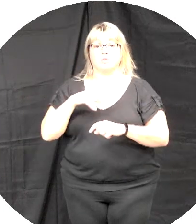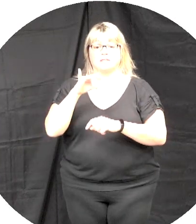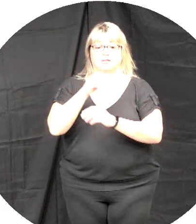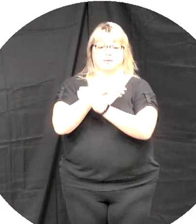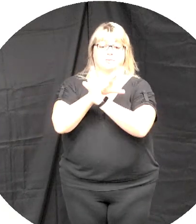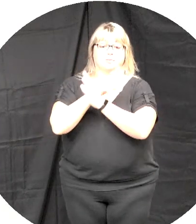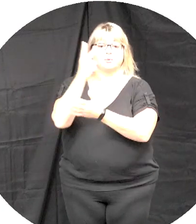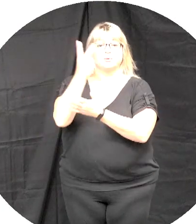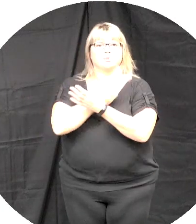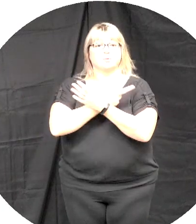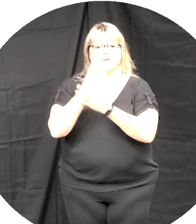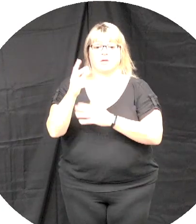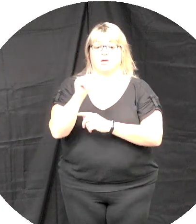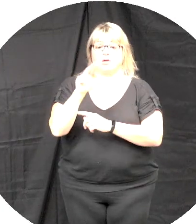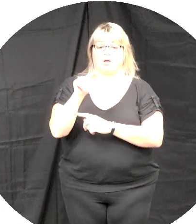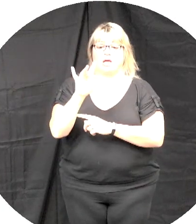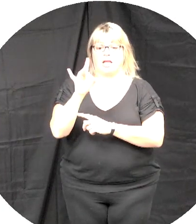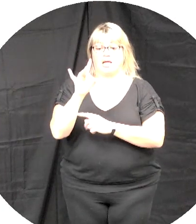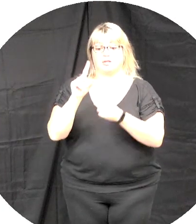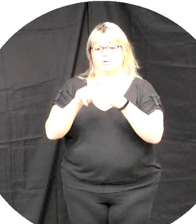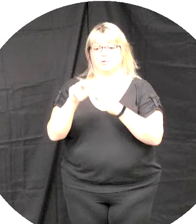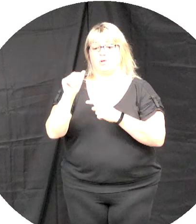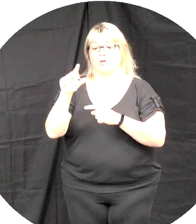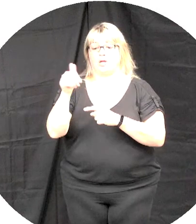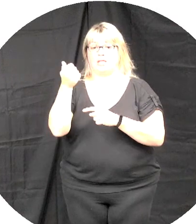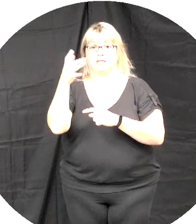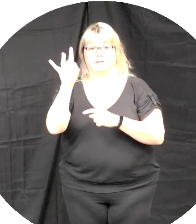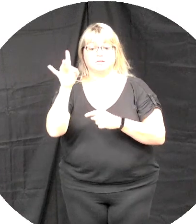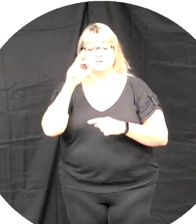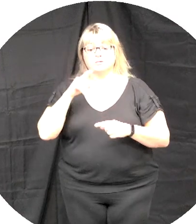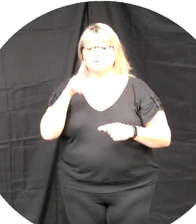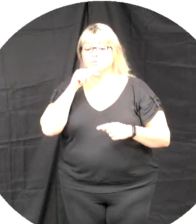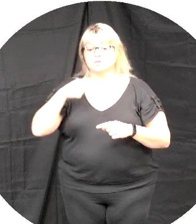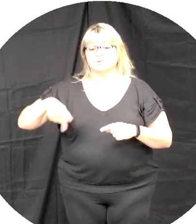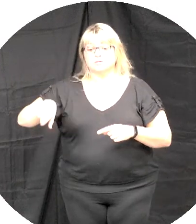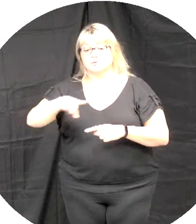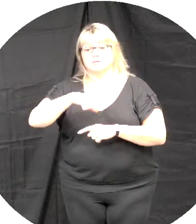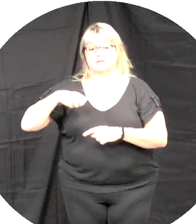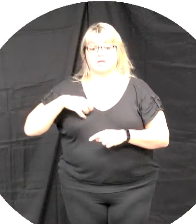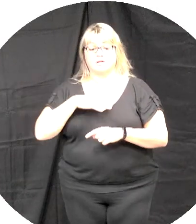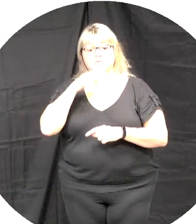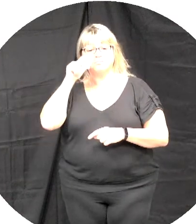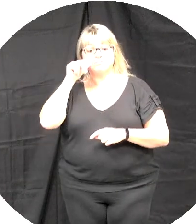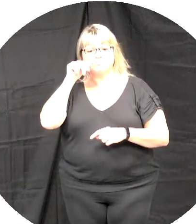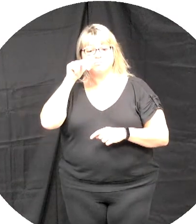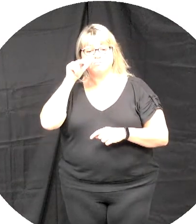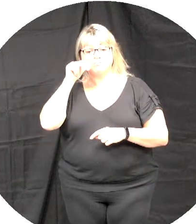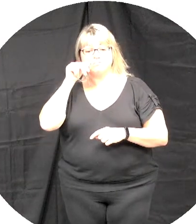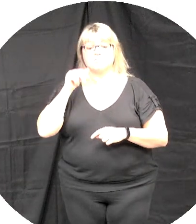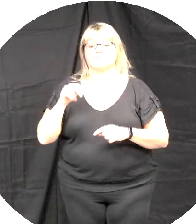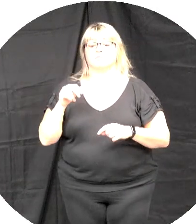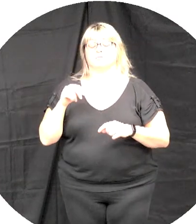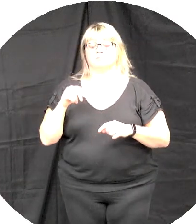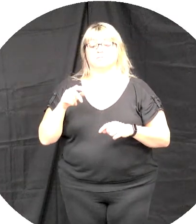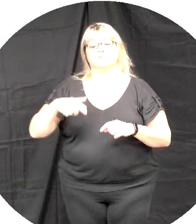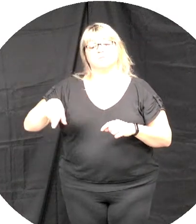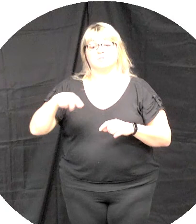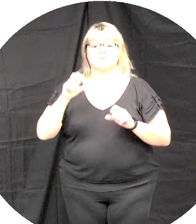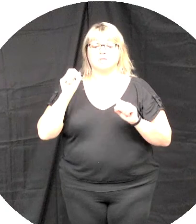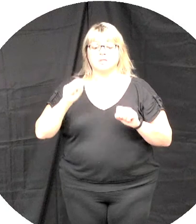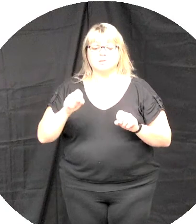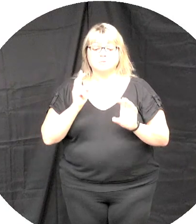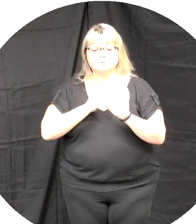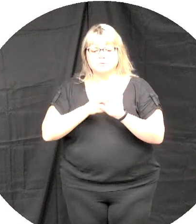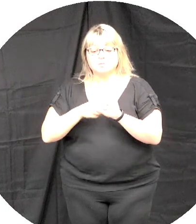conference from August 8th to August 18th that provided an opportunity to NLASD educators to participate